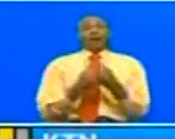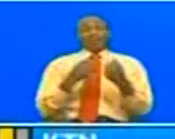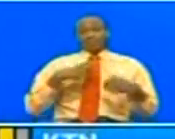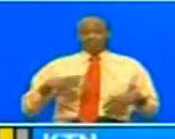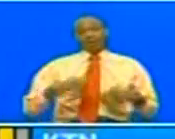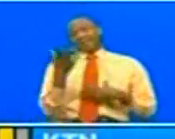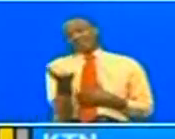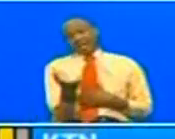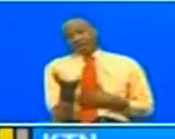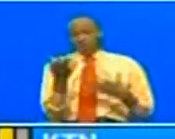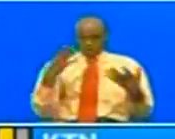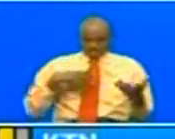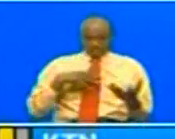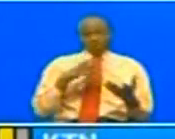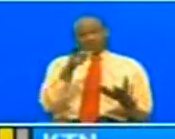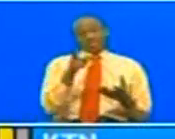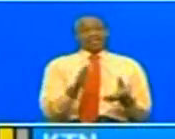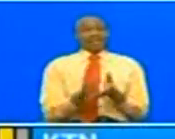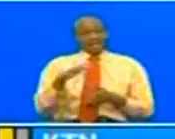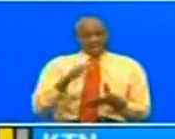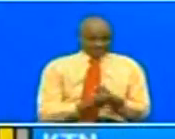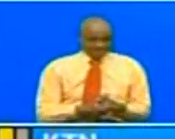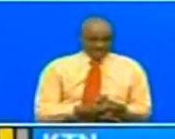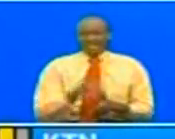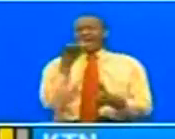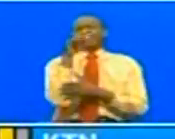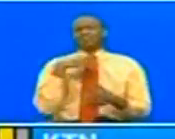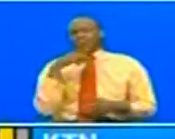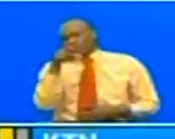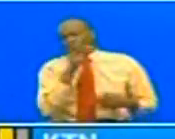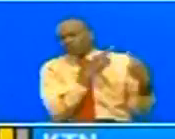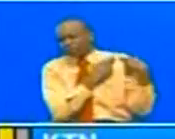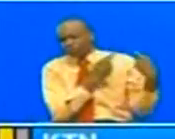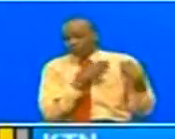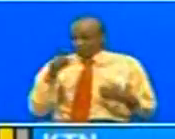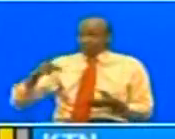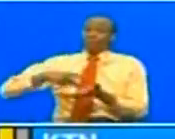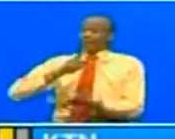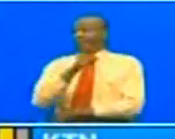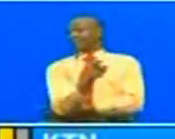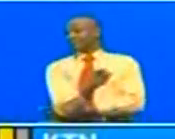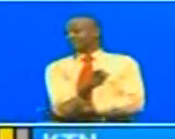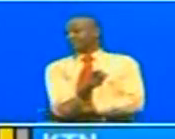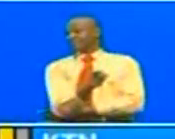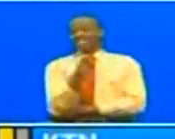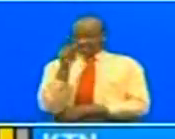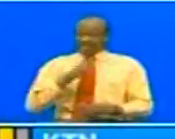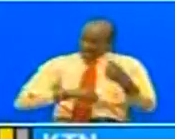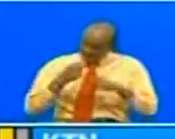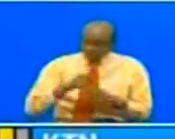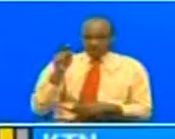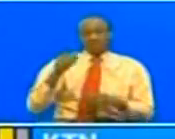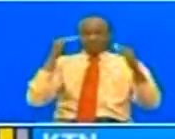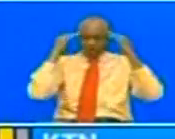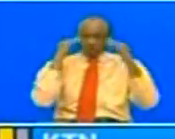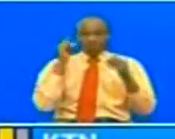that has been felt by the members of the public and ask the person who is responsible to pay that as a civil action in a court